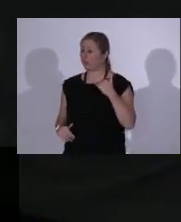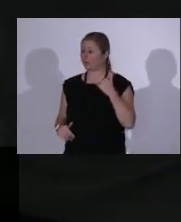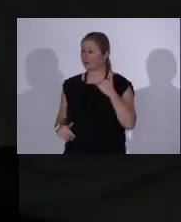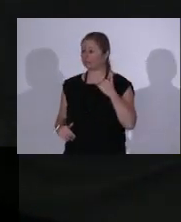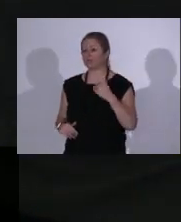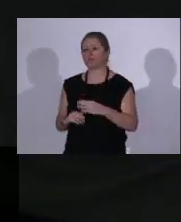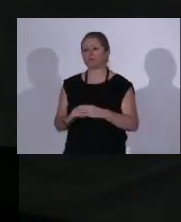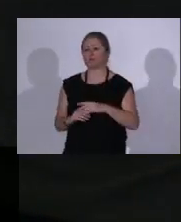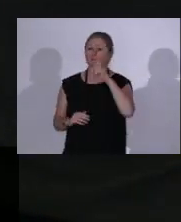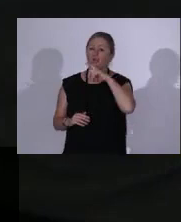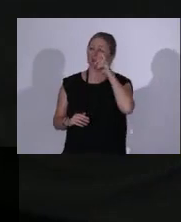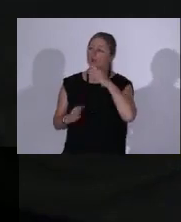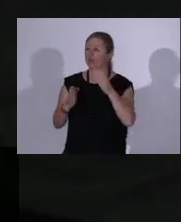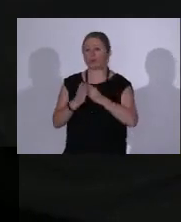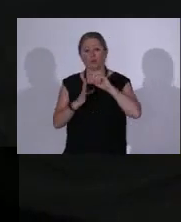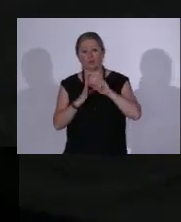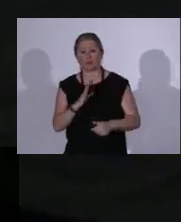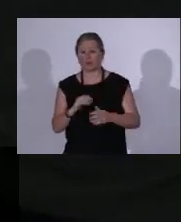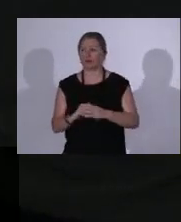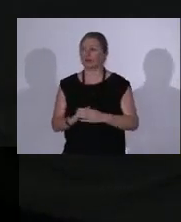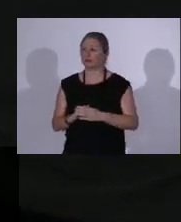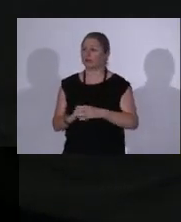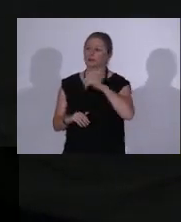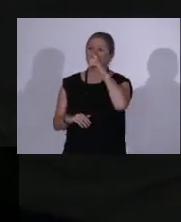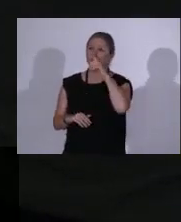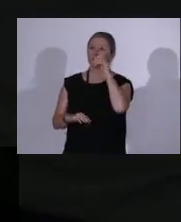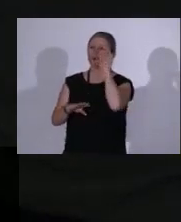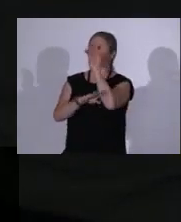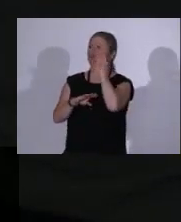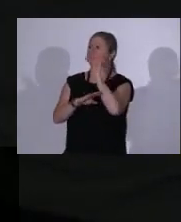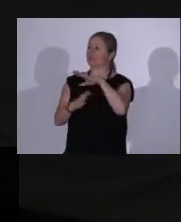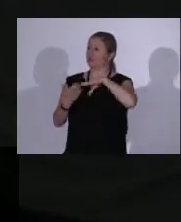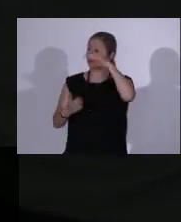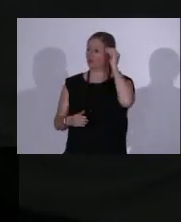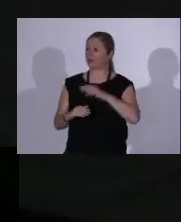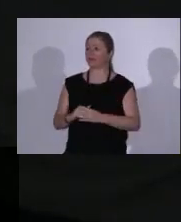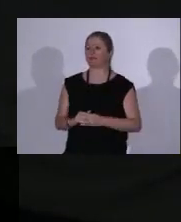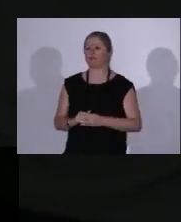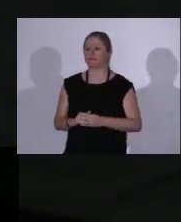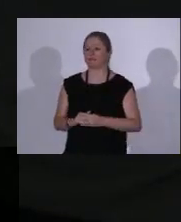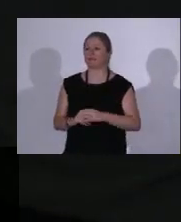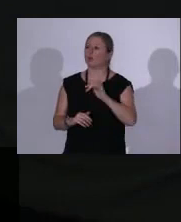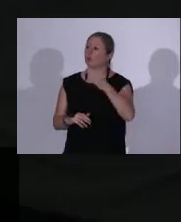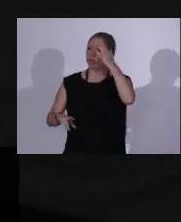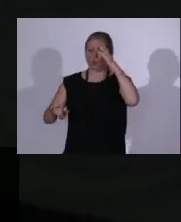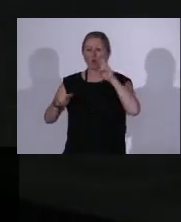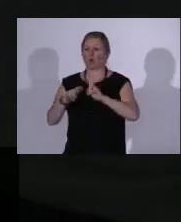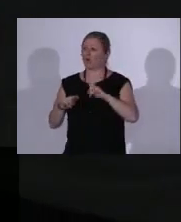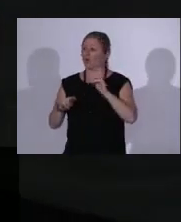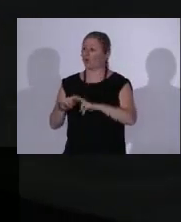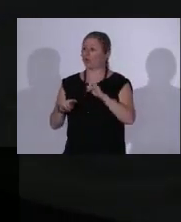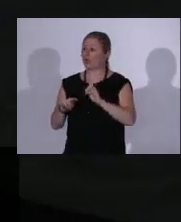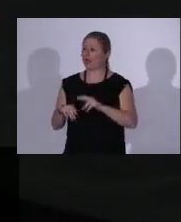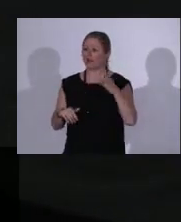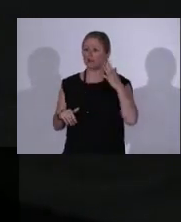disability, a huge amount of international students, and also just parents who are approaching us for something to